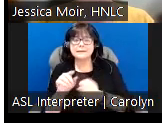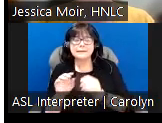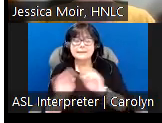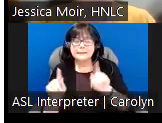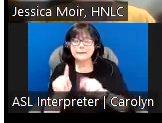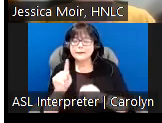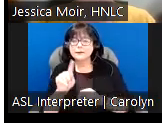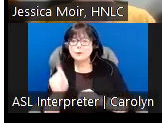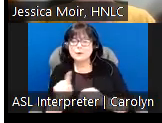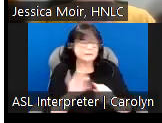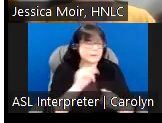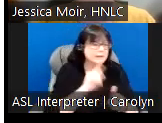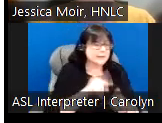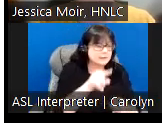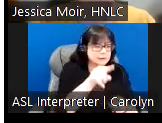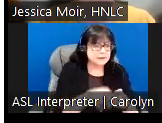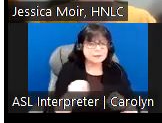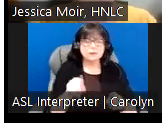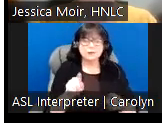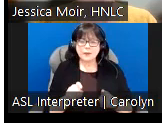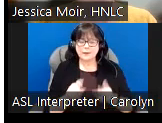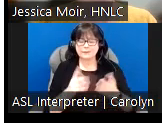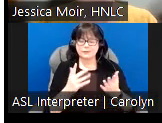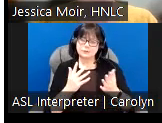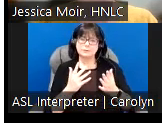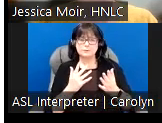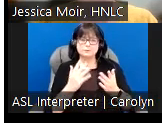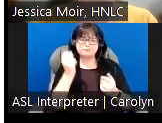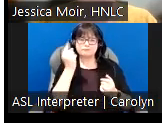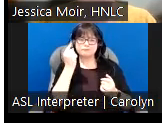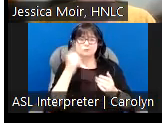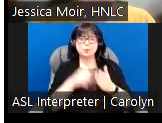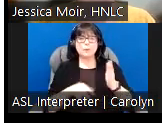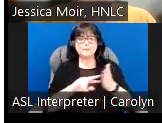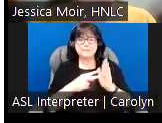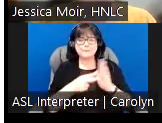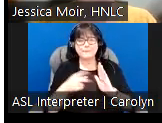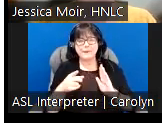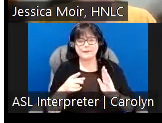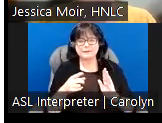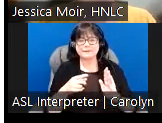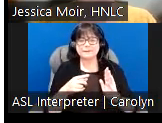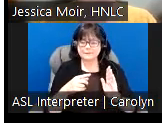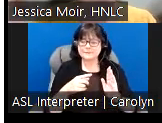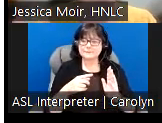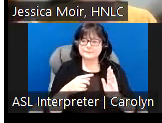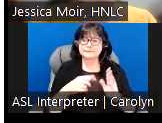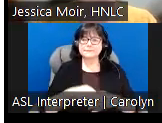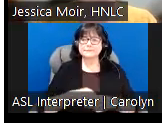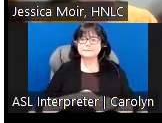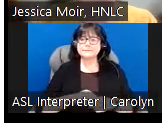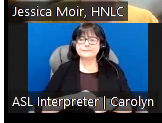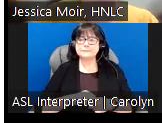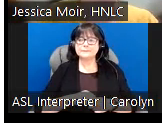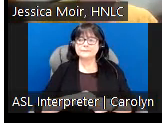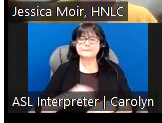cut as the no smoking sign. So it does